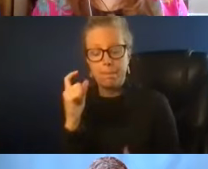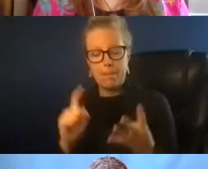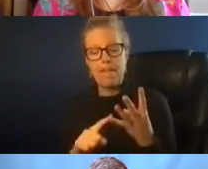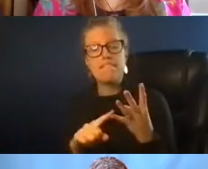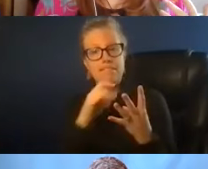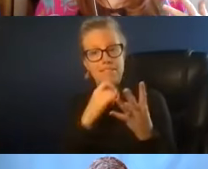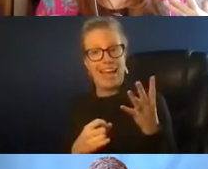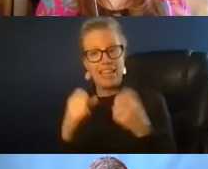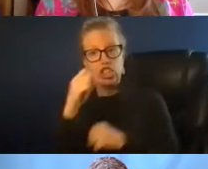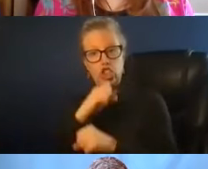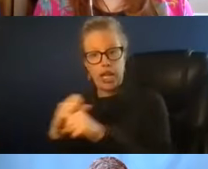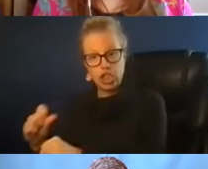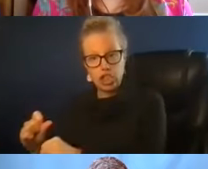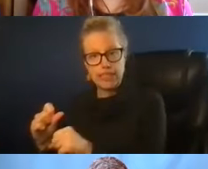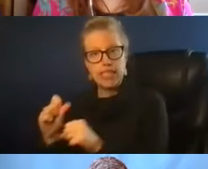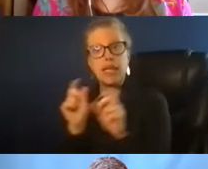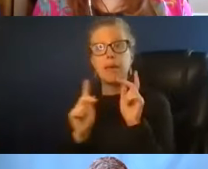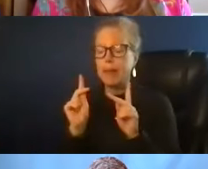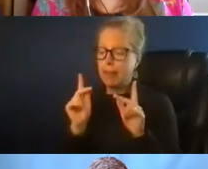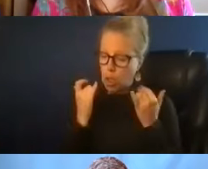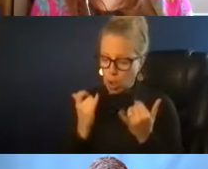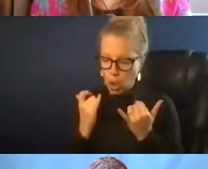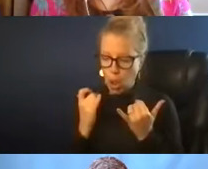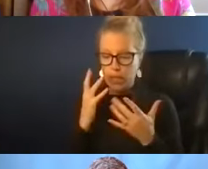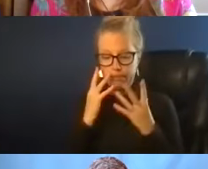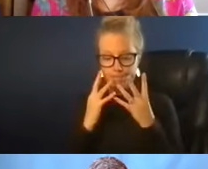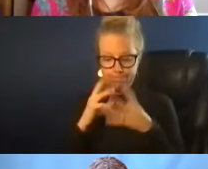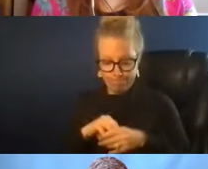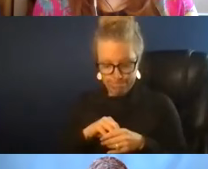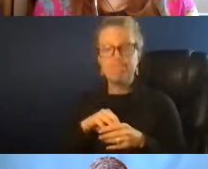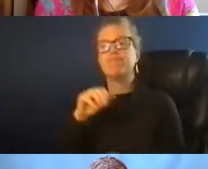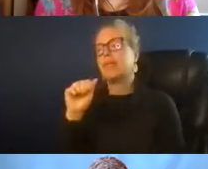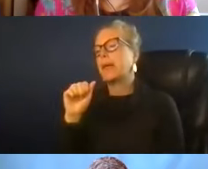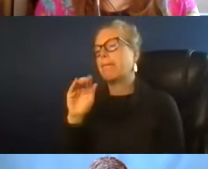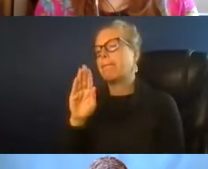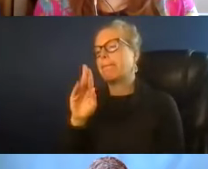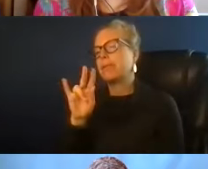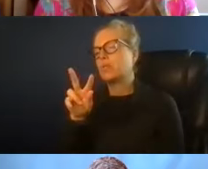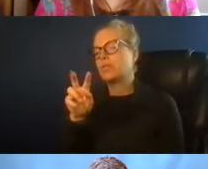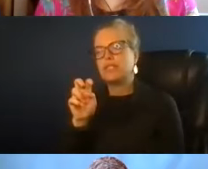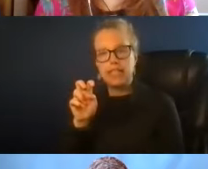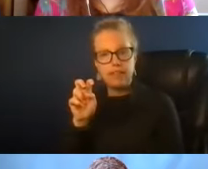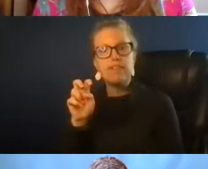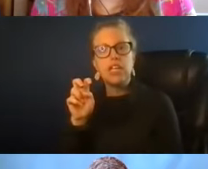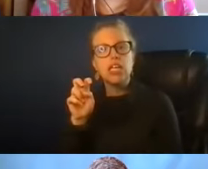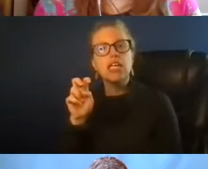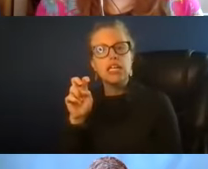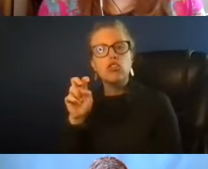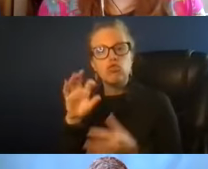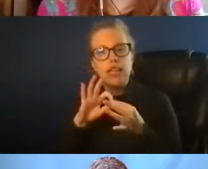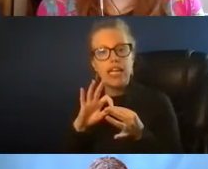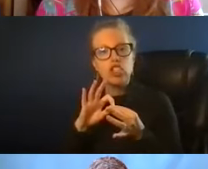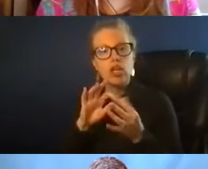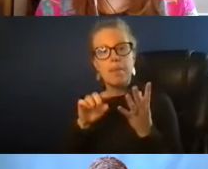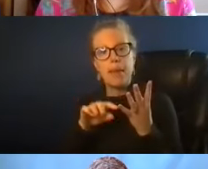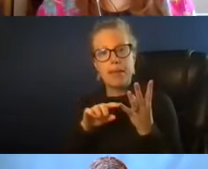for folks who are in an abusive relationship, maybe the strategies section includes routes out of